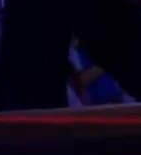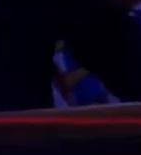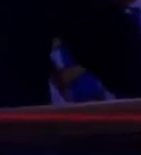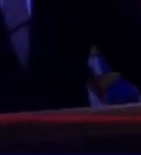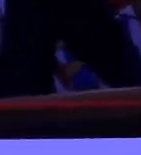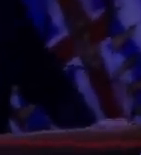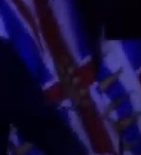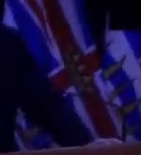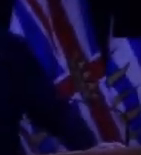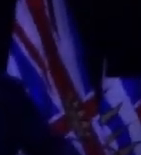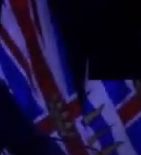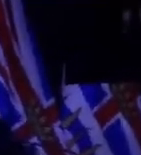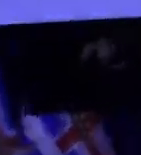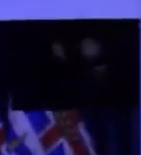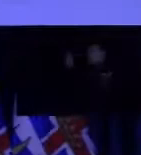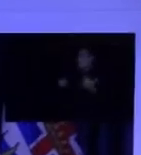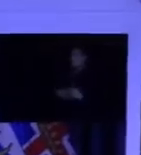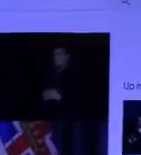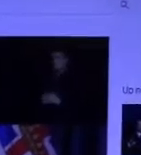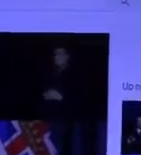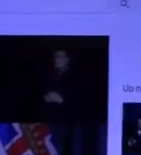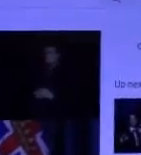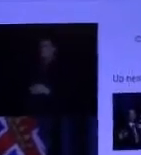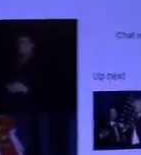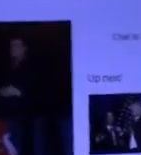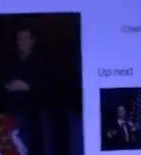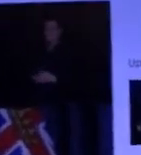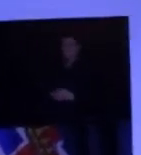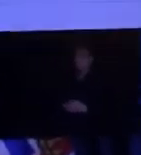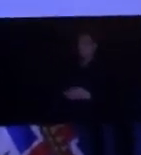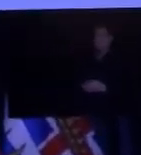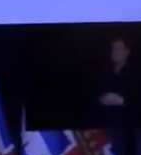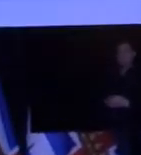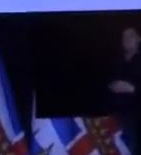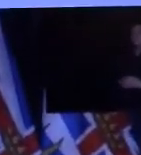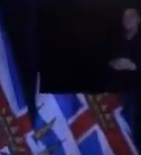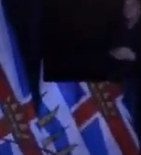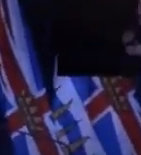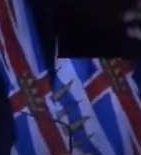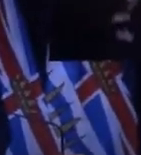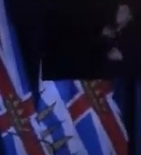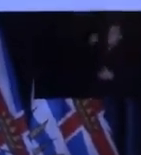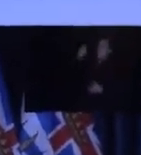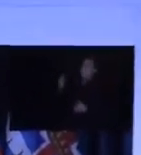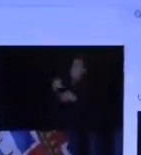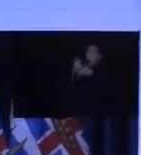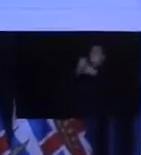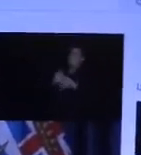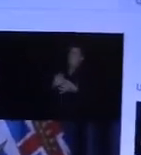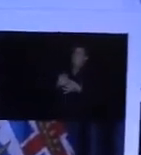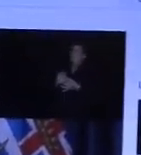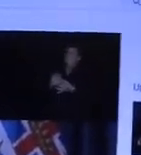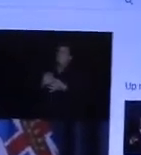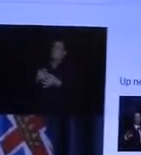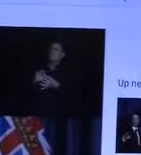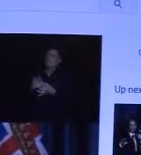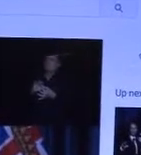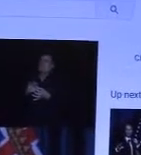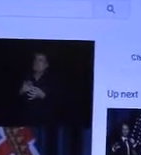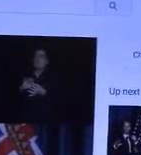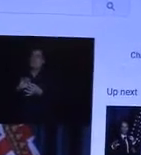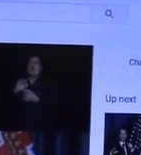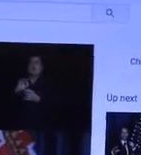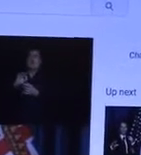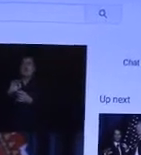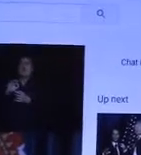Now it says live. So we'll see. We'll see what happens. Right? Tiny I don't even know what they're talking about. Near Blue